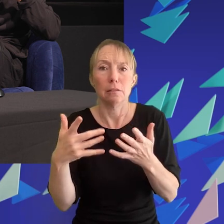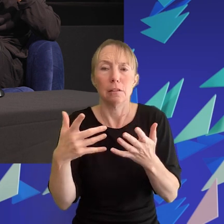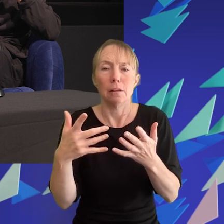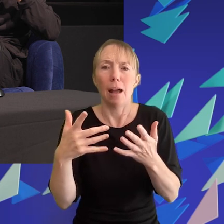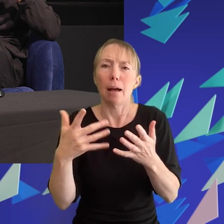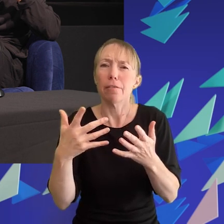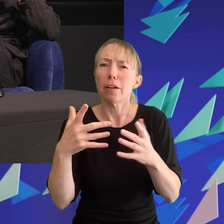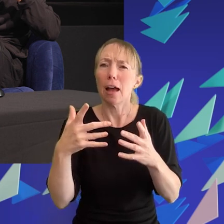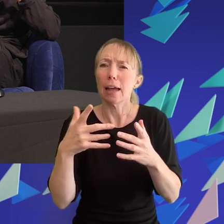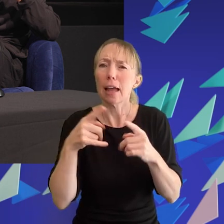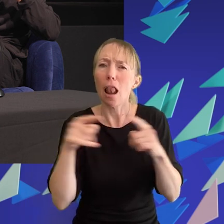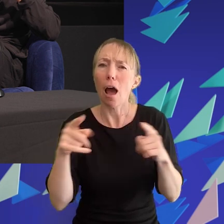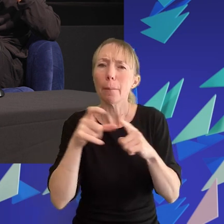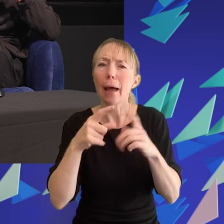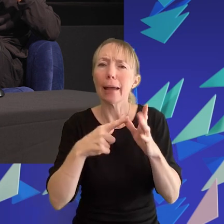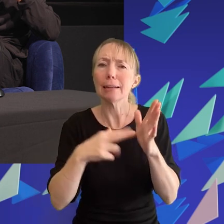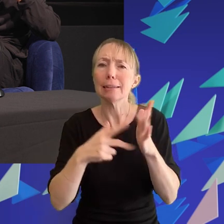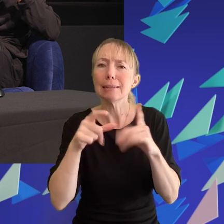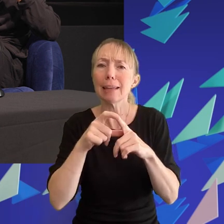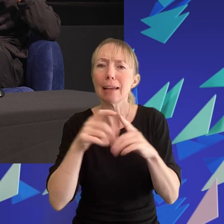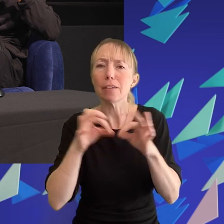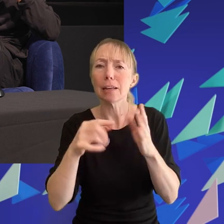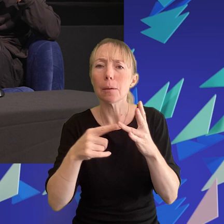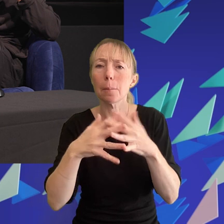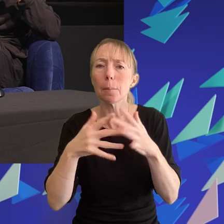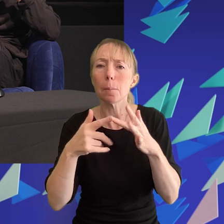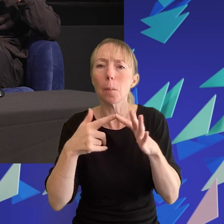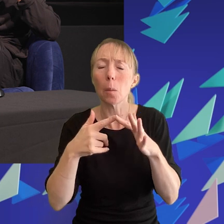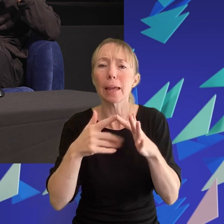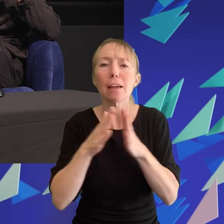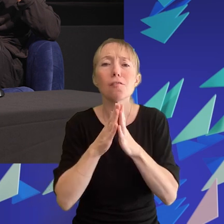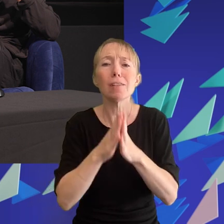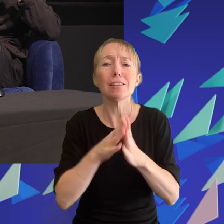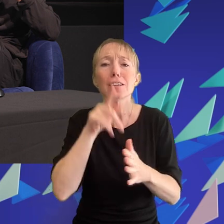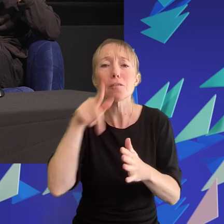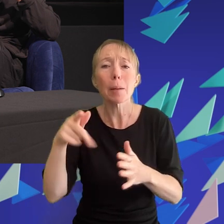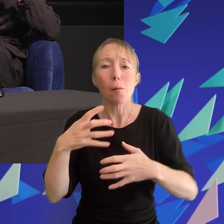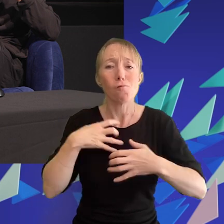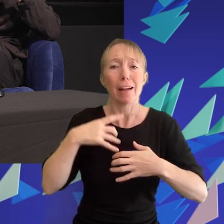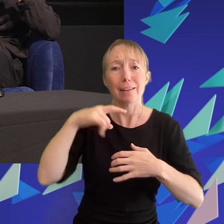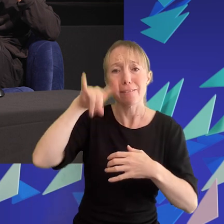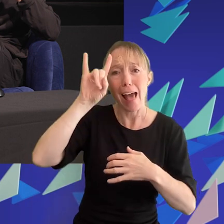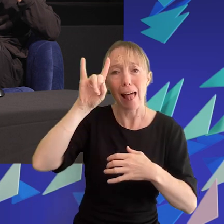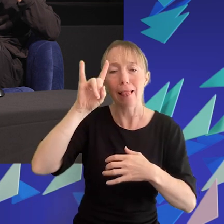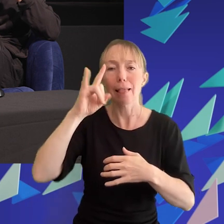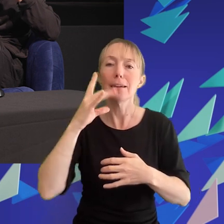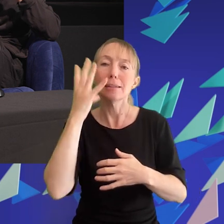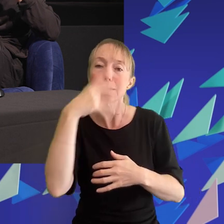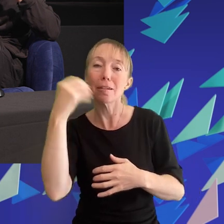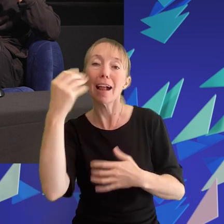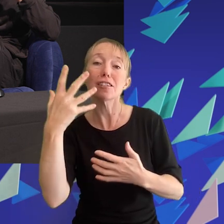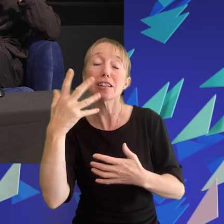line. Religion is for people who fear hell. Spirituality is for people who've been there. Mm-hmm. And it strikes